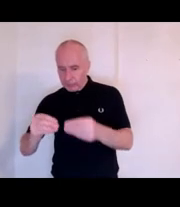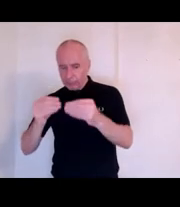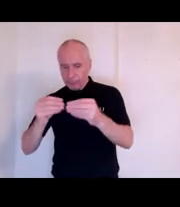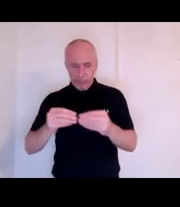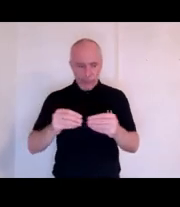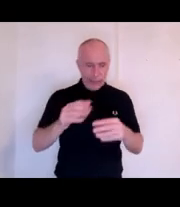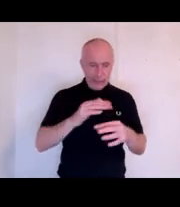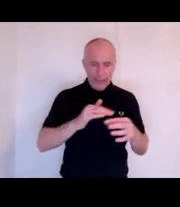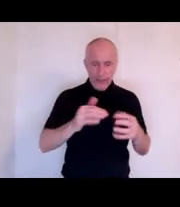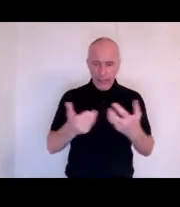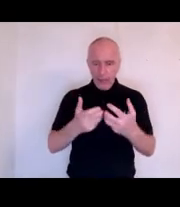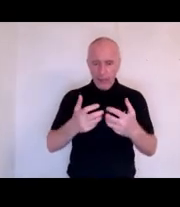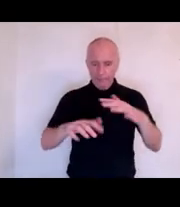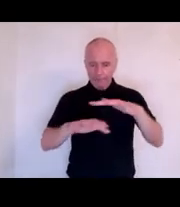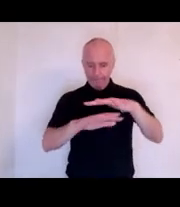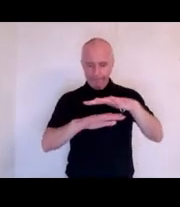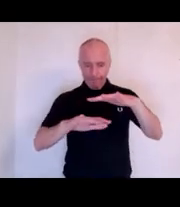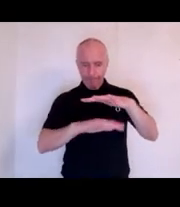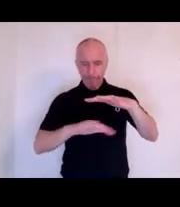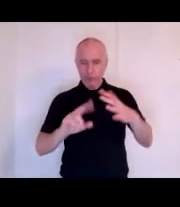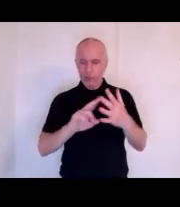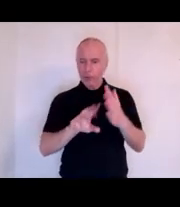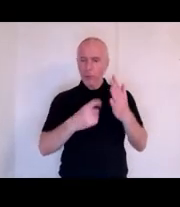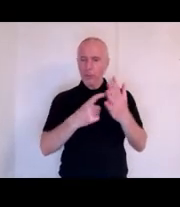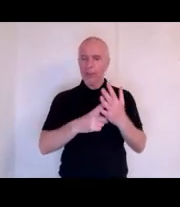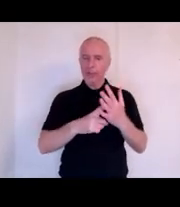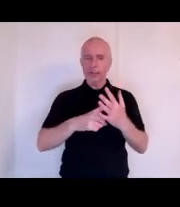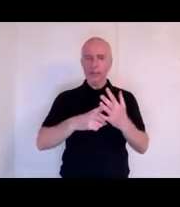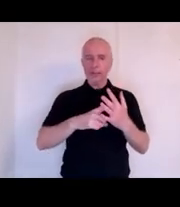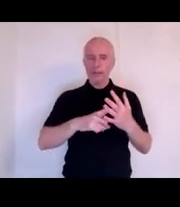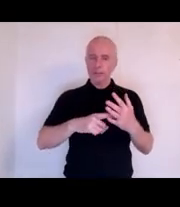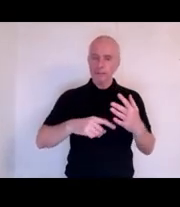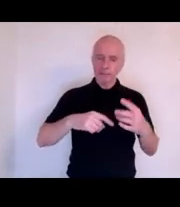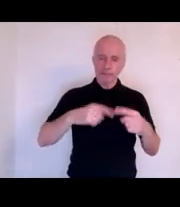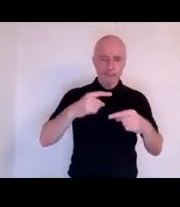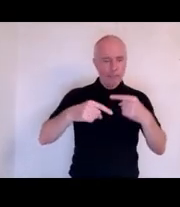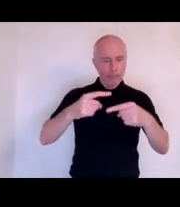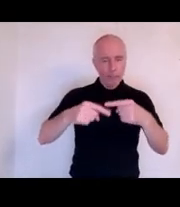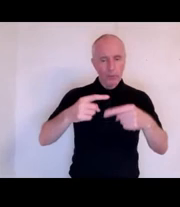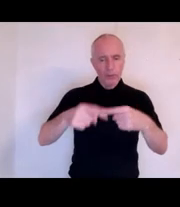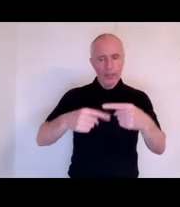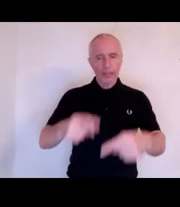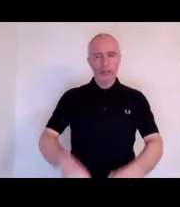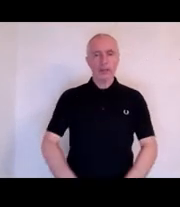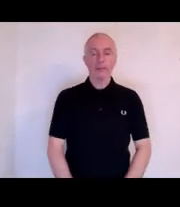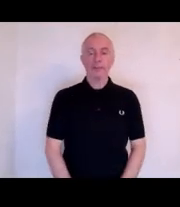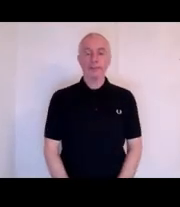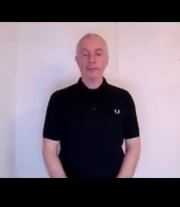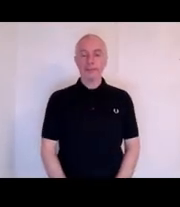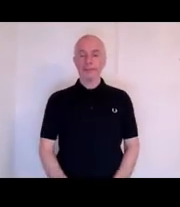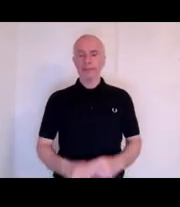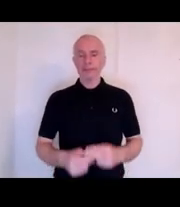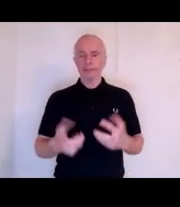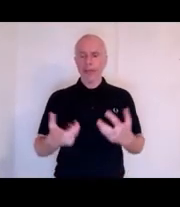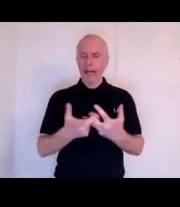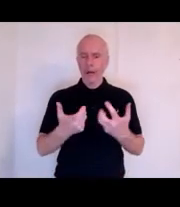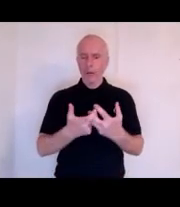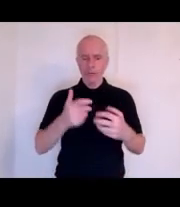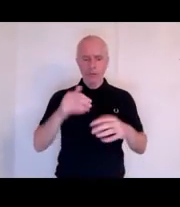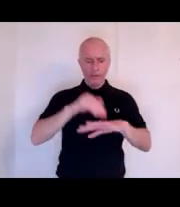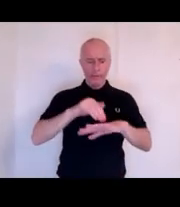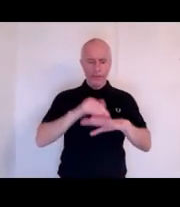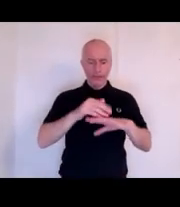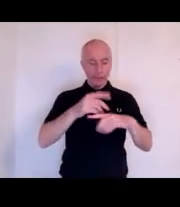cycle, I thought I'd sort of start with really why this affects us on a day-to-day basis.